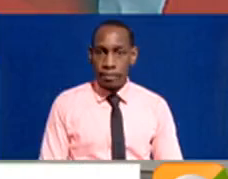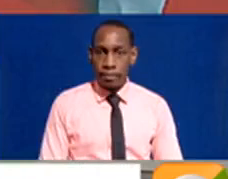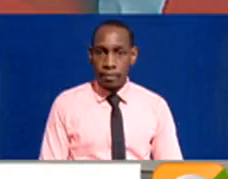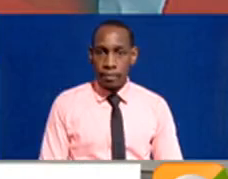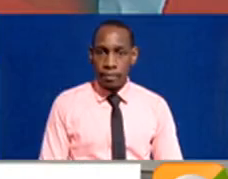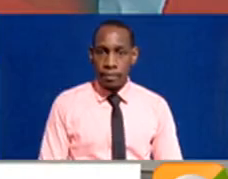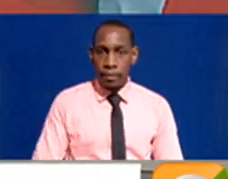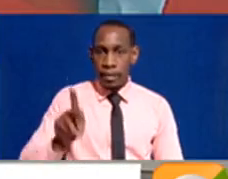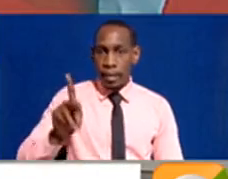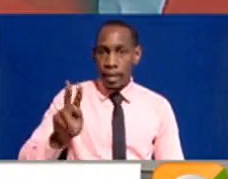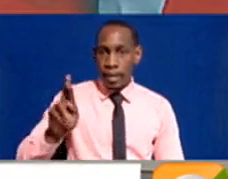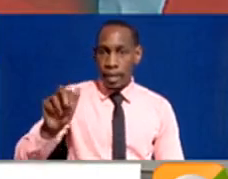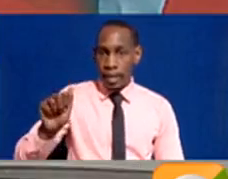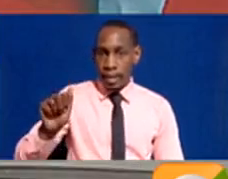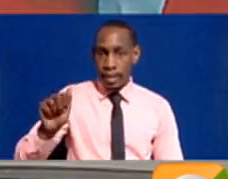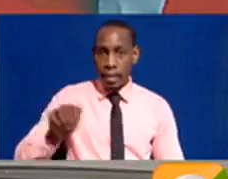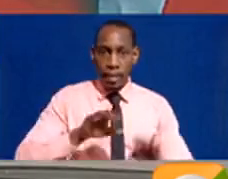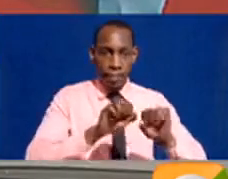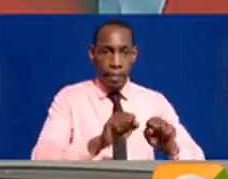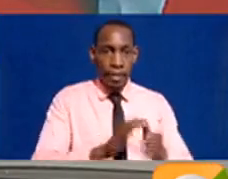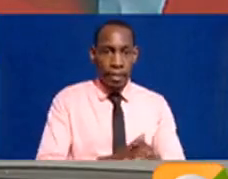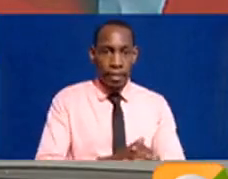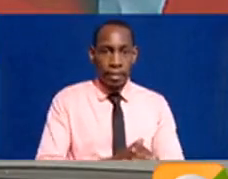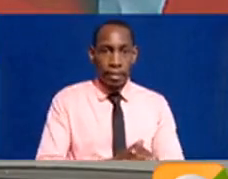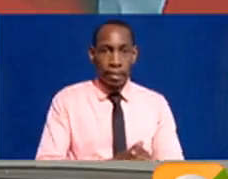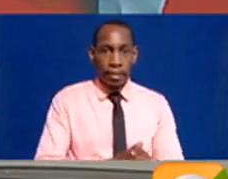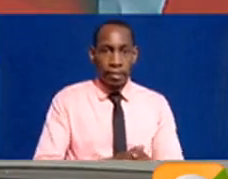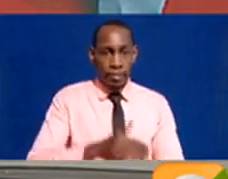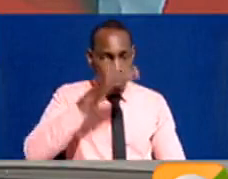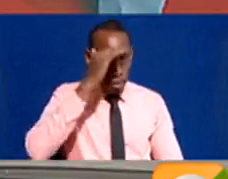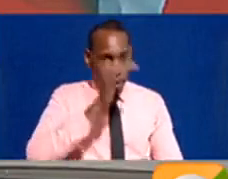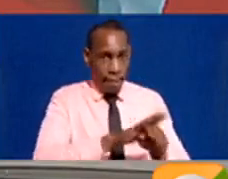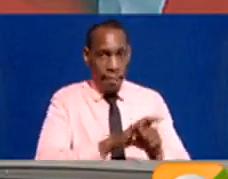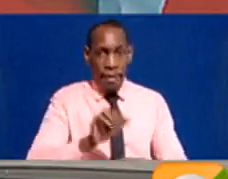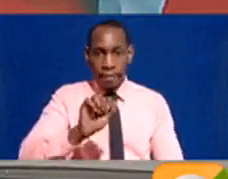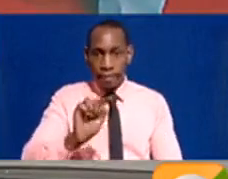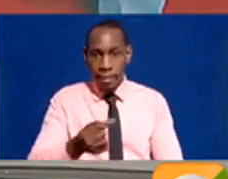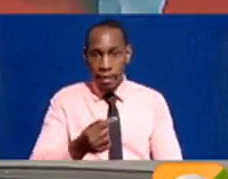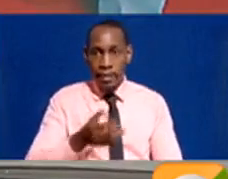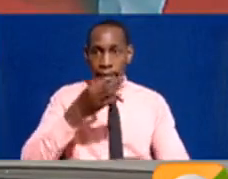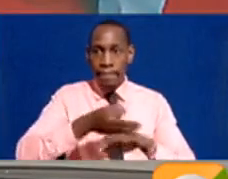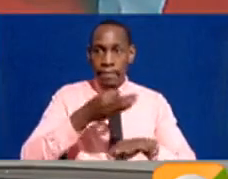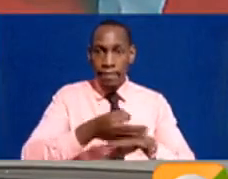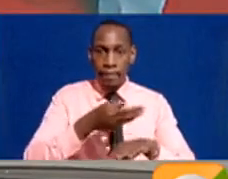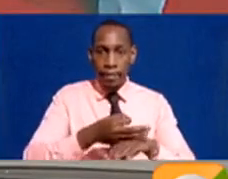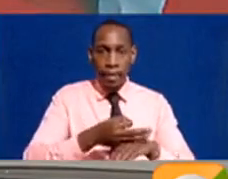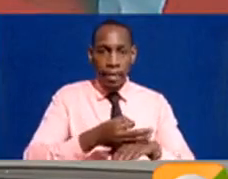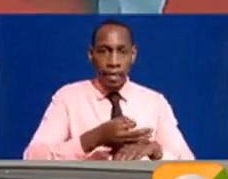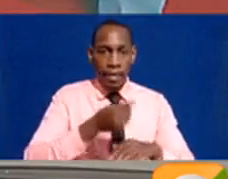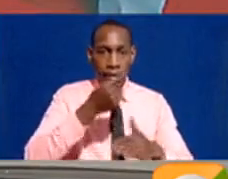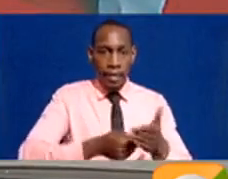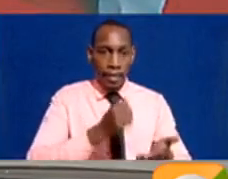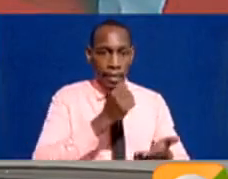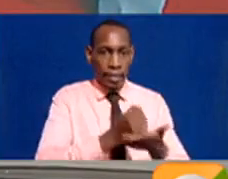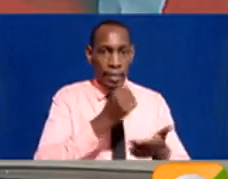The Kenya Revenue Authority has confiscated hundreds of litres of liquor and over 5,000 fake excise stamps